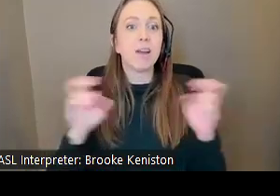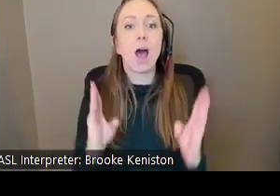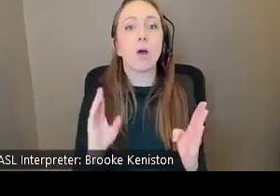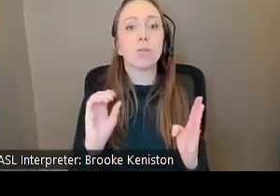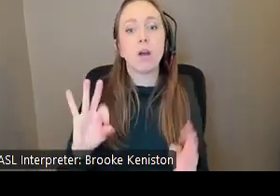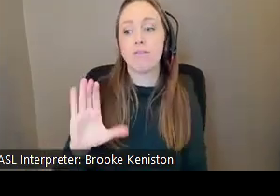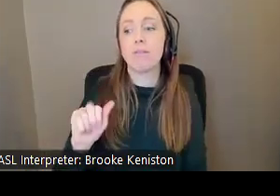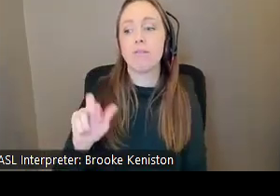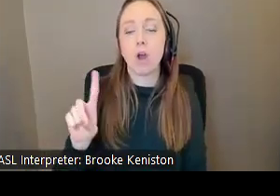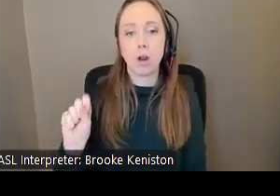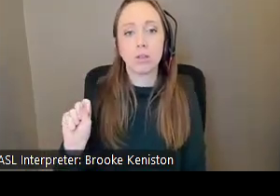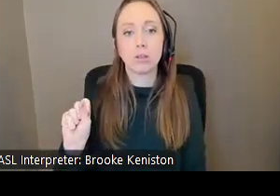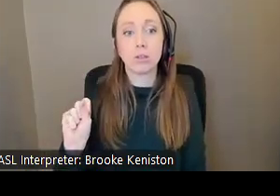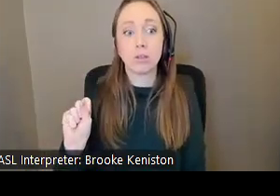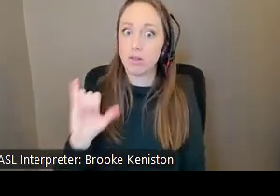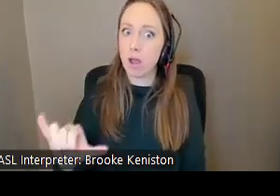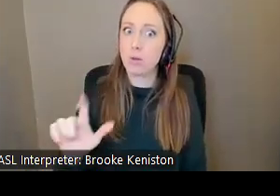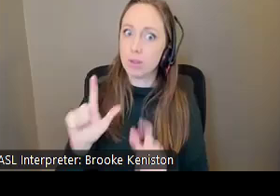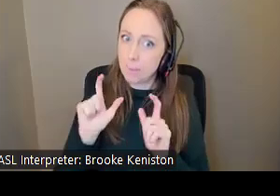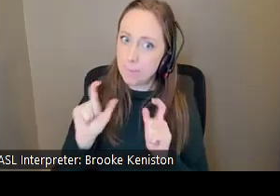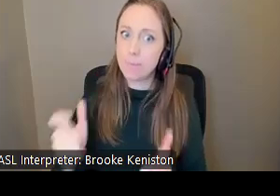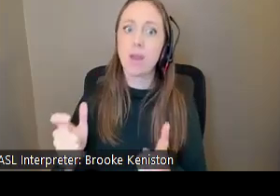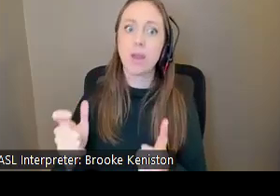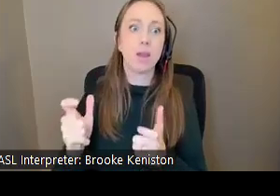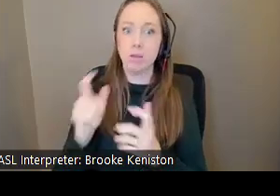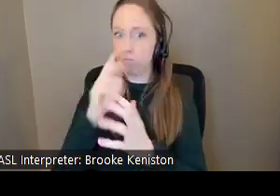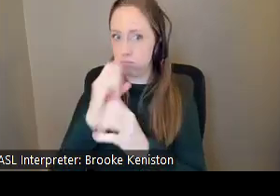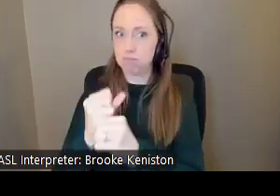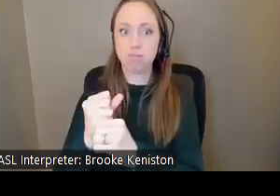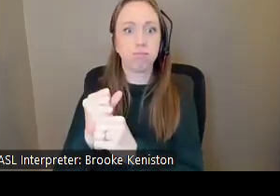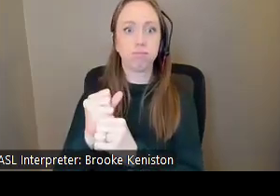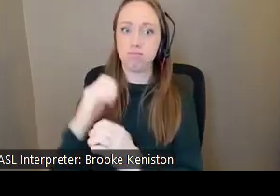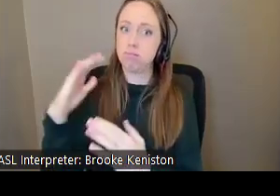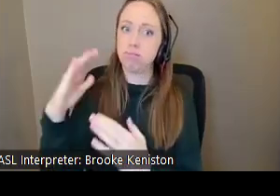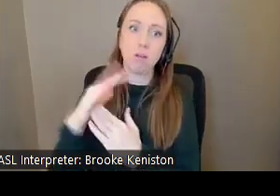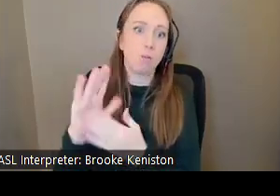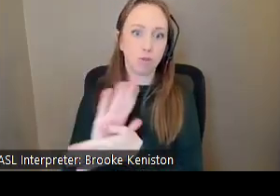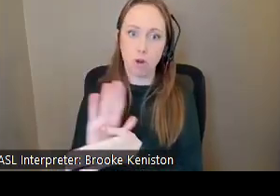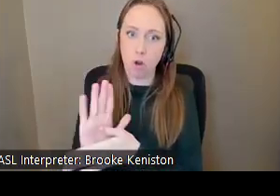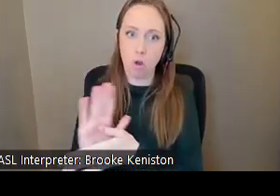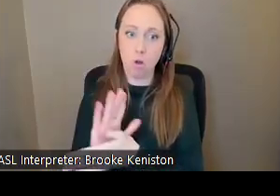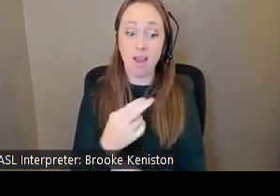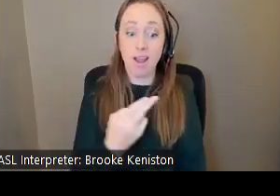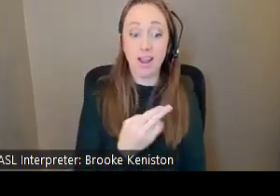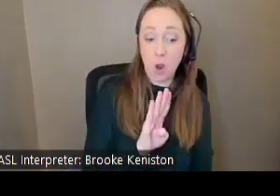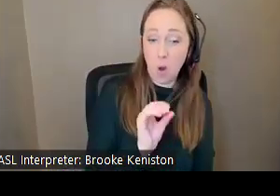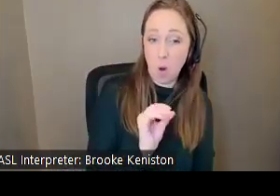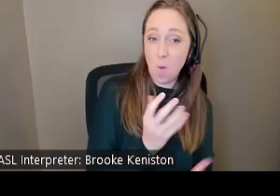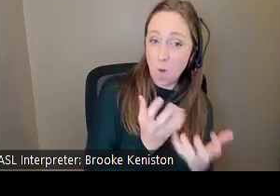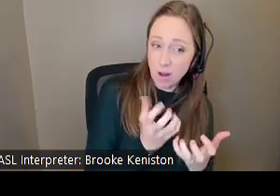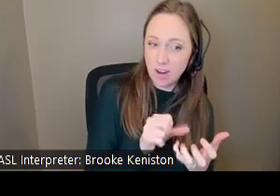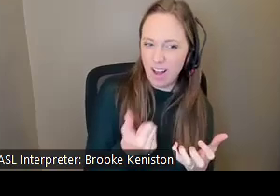HBO and a couple of other services were looking for that. Netflix went and met with the director and